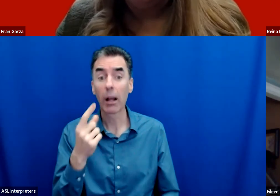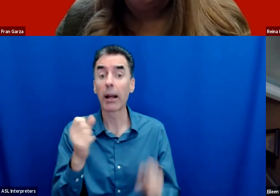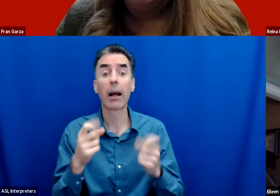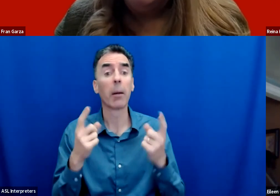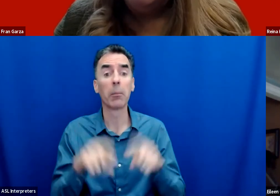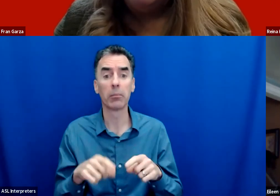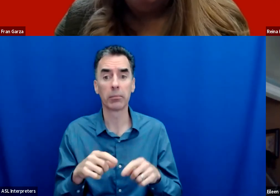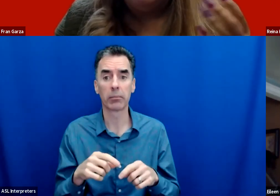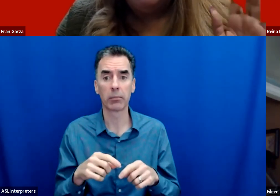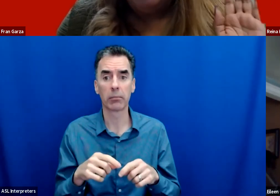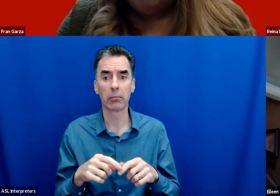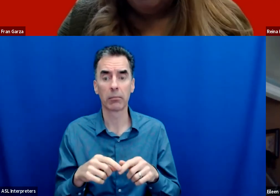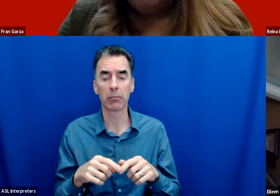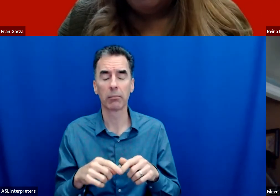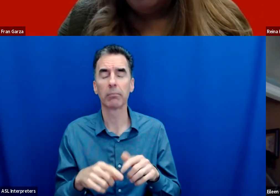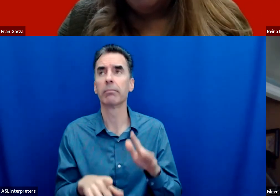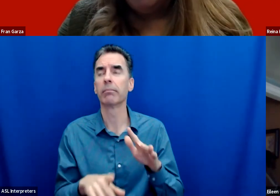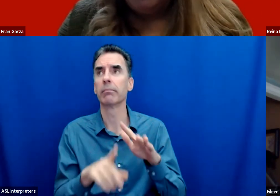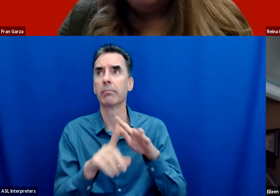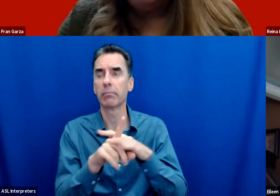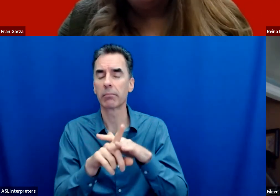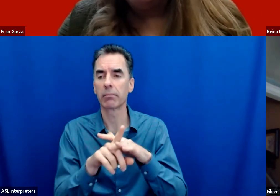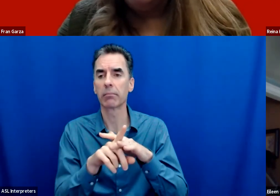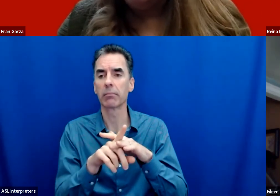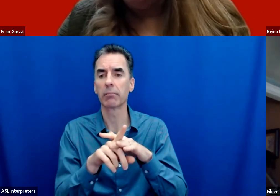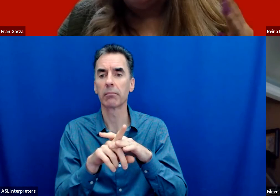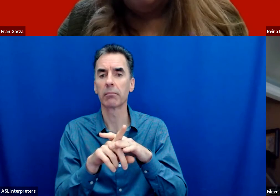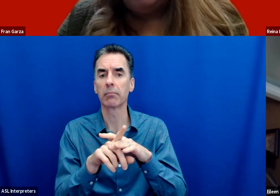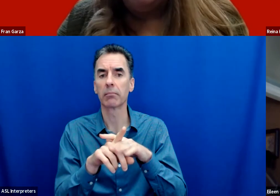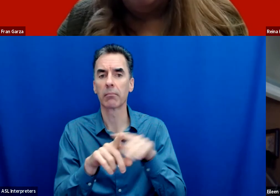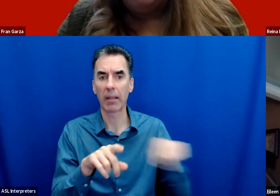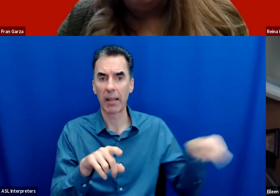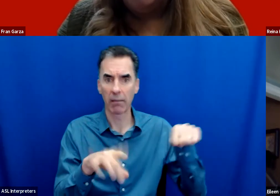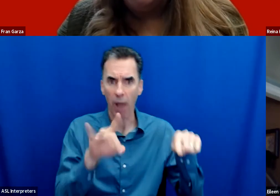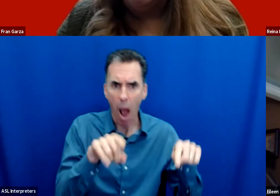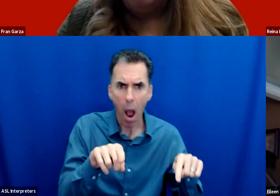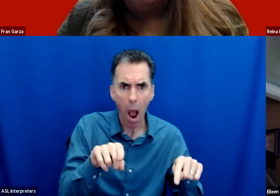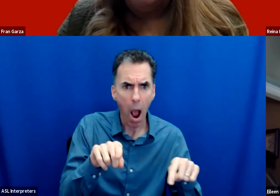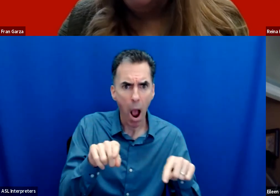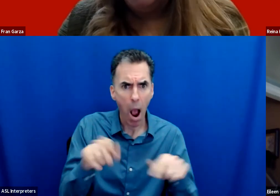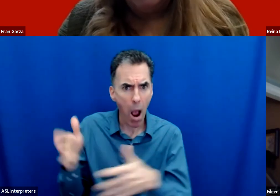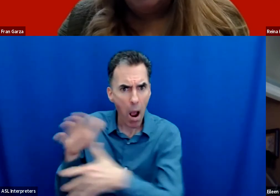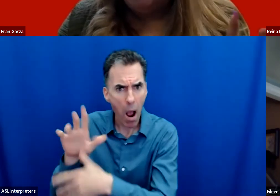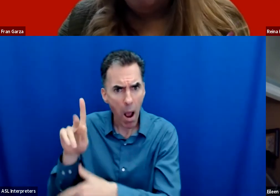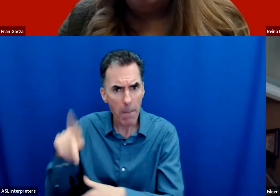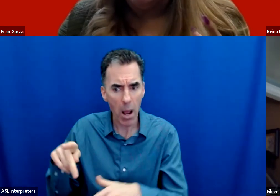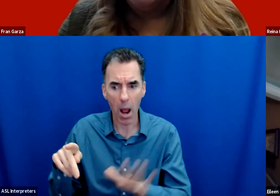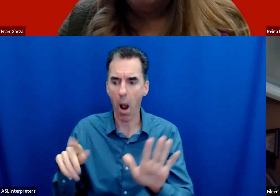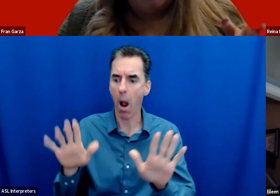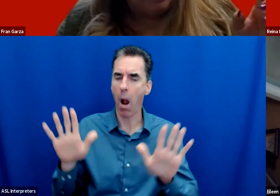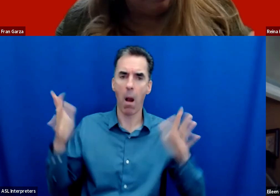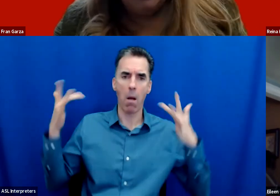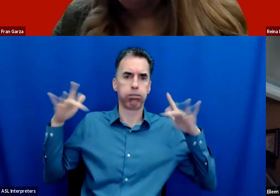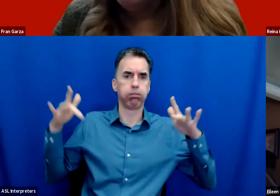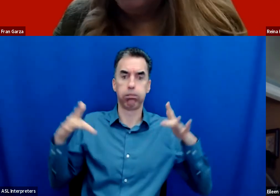gets triggered and they find out you've had Kaiser. And in that situation, that's when they can go back and retro all the claims and bills that